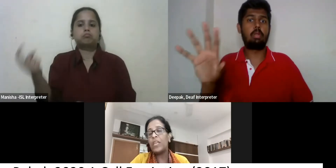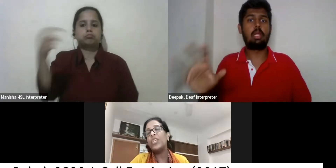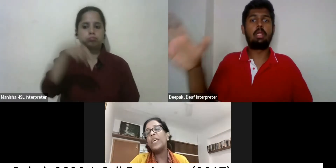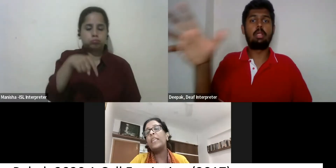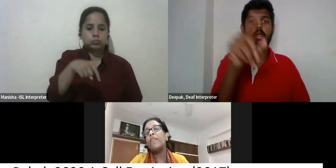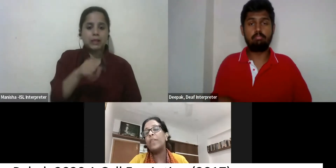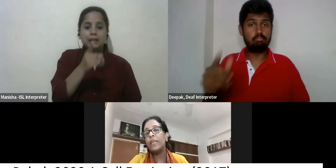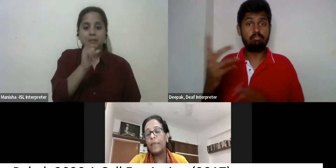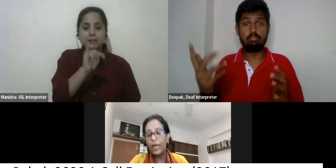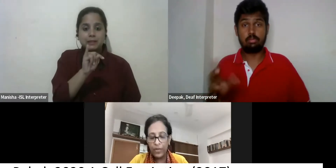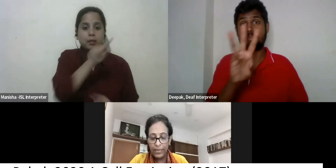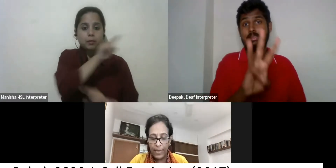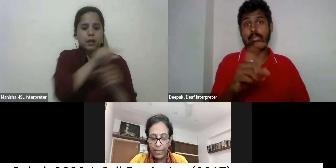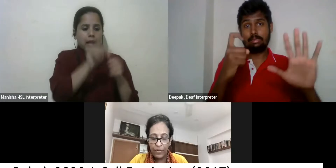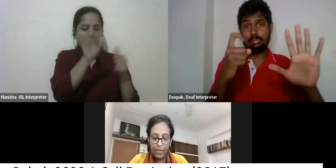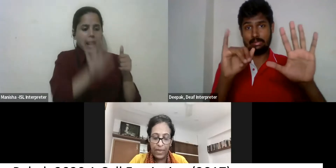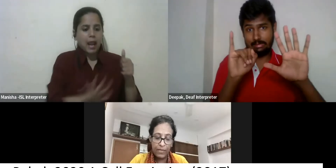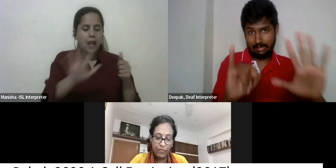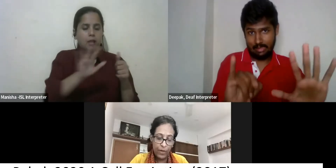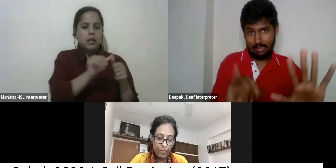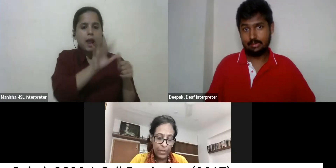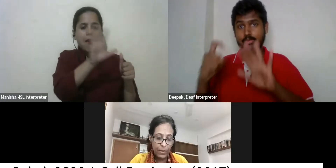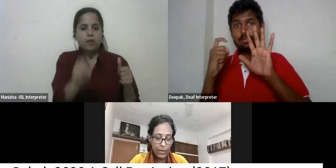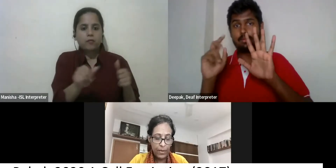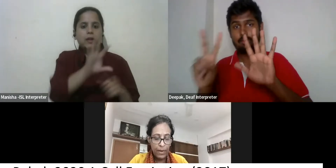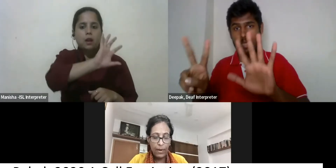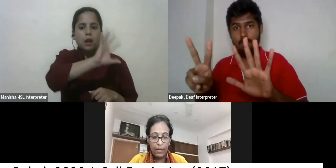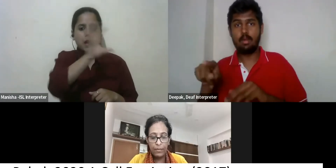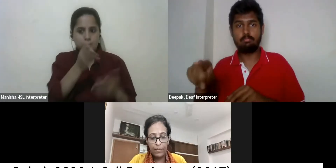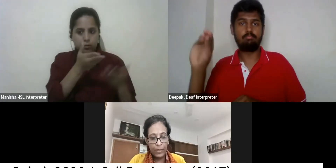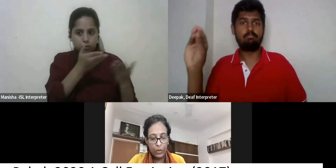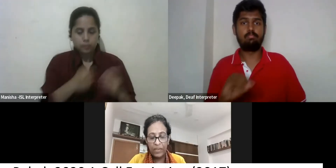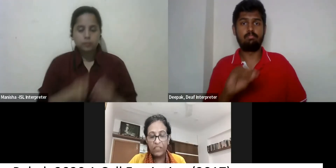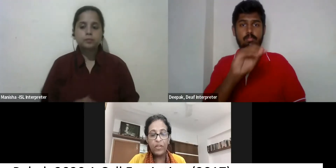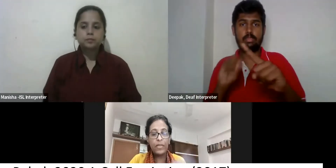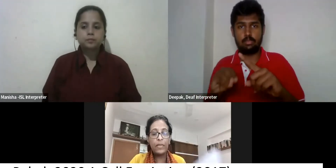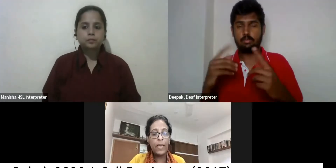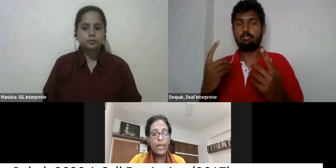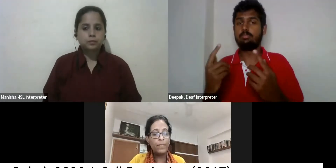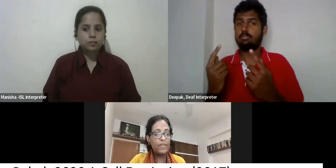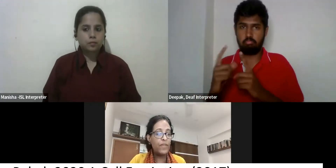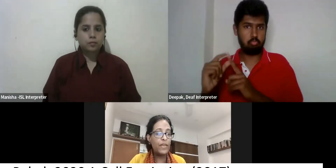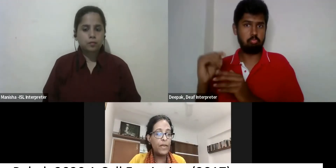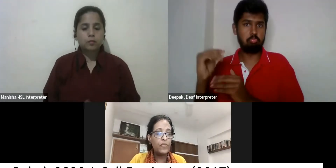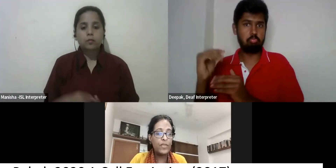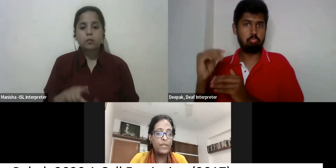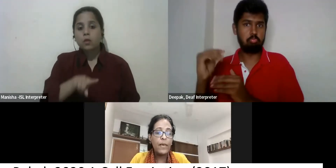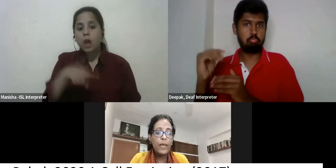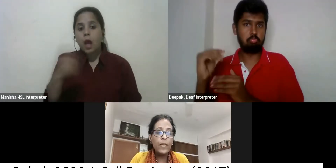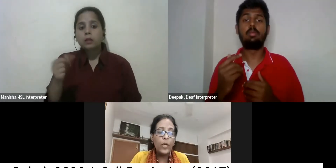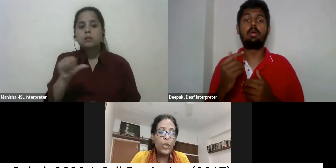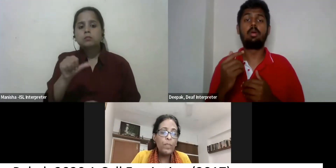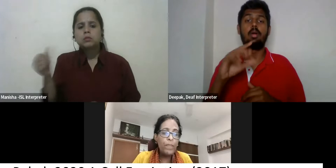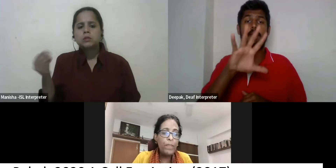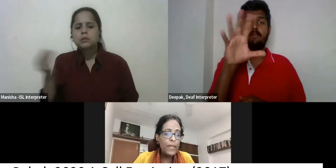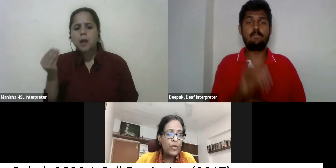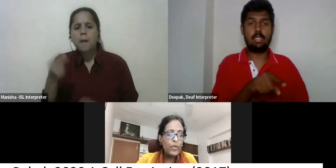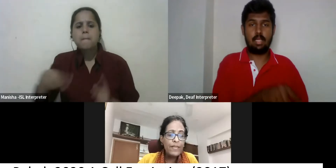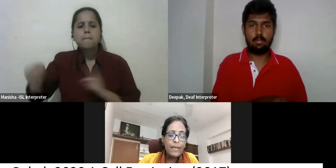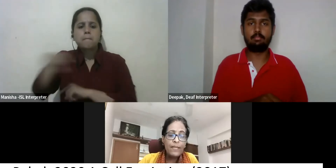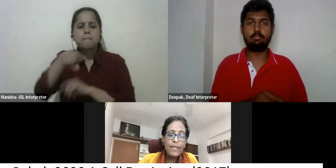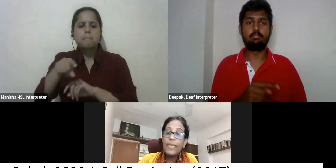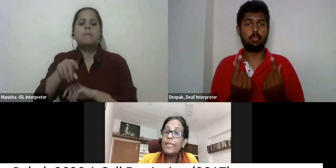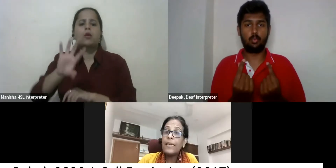16% from Asia and African countries, and the remaining from the Mediterranean and Pacific countries. The group met